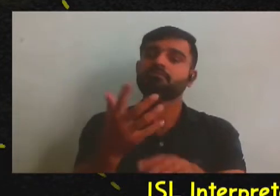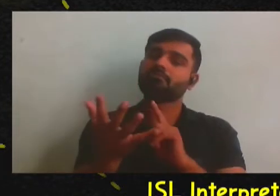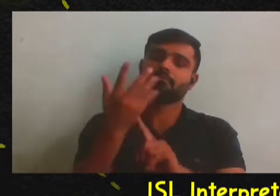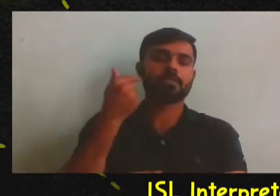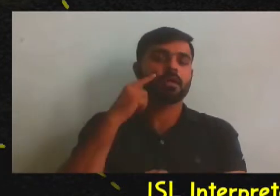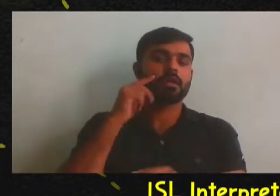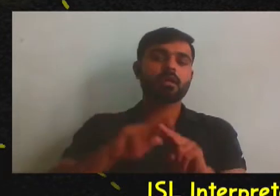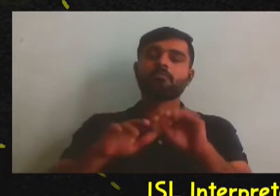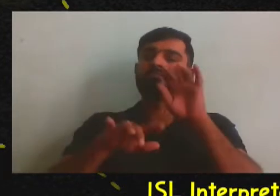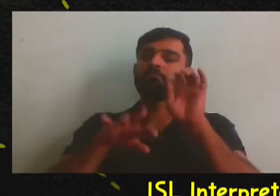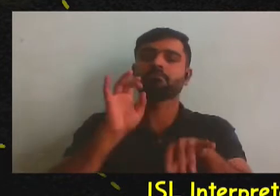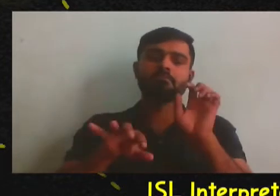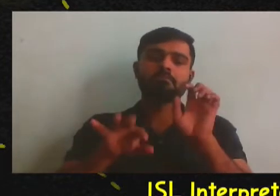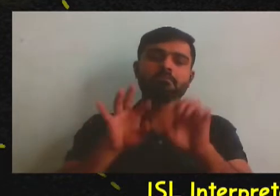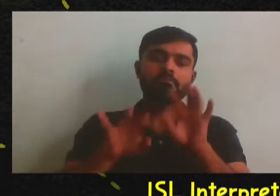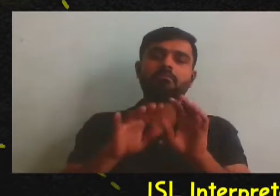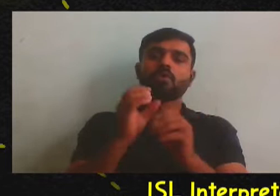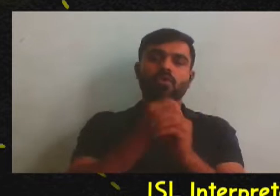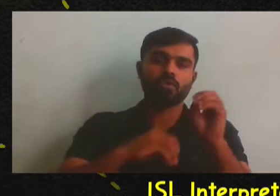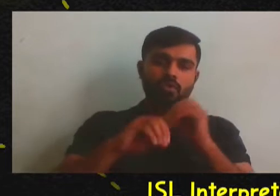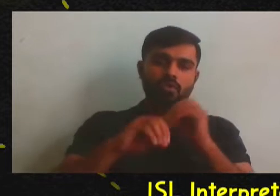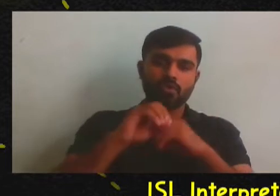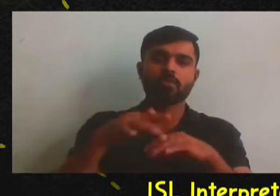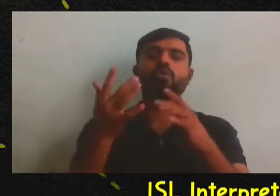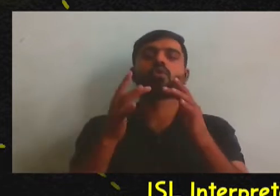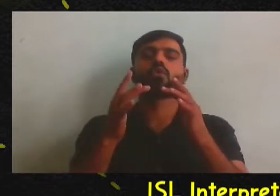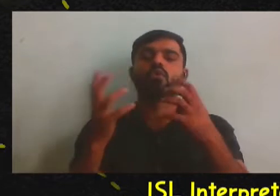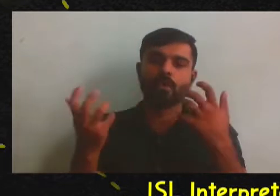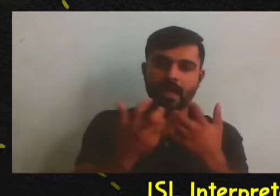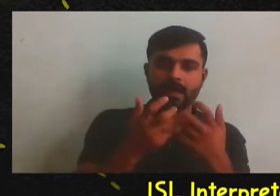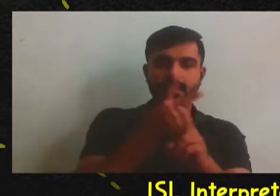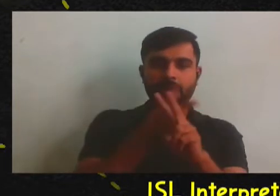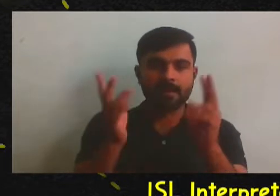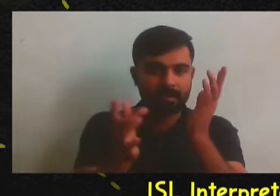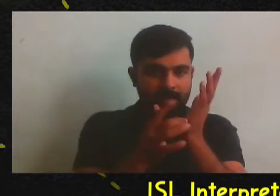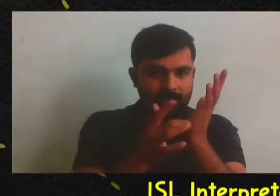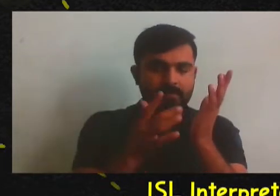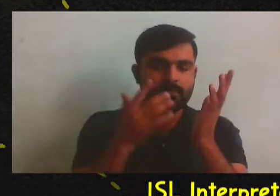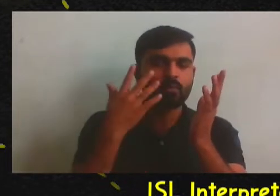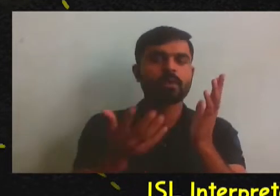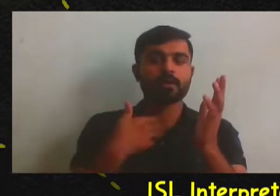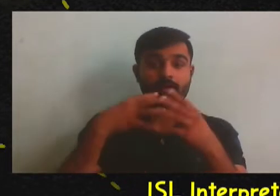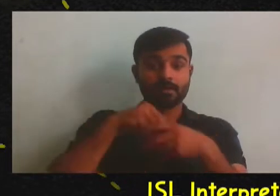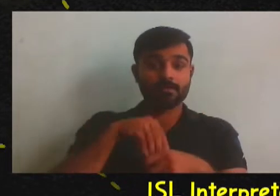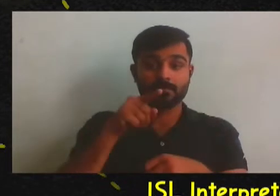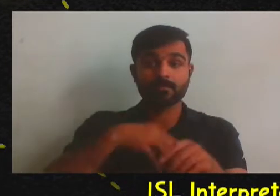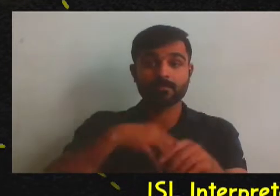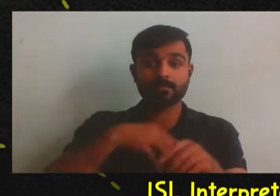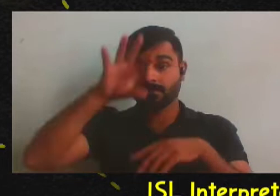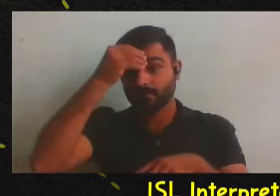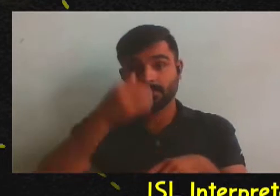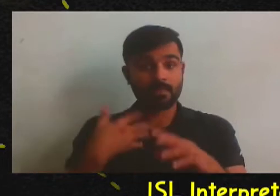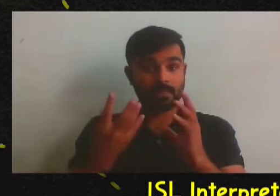you're typing on Google or interacting with a certain kind of technology. And that's why, you know, that's the learning that we